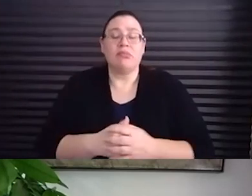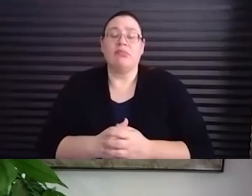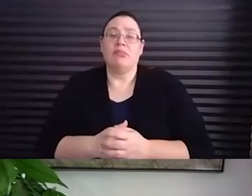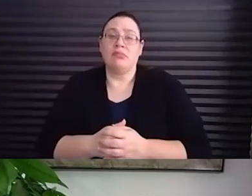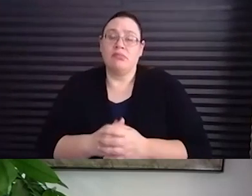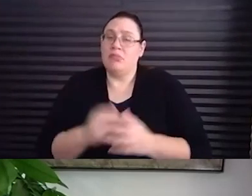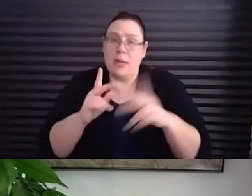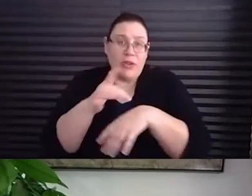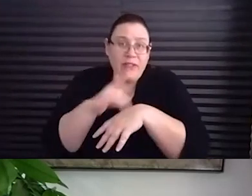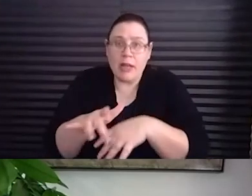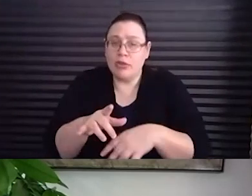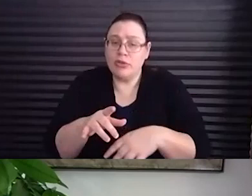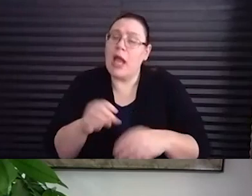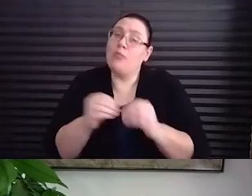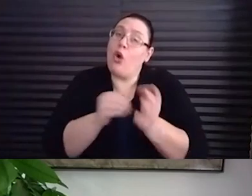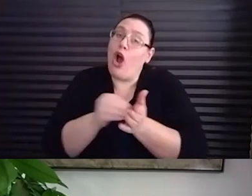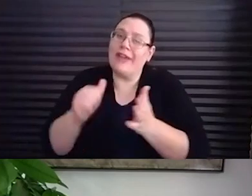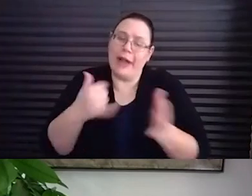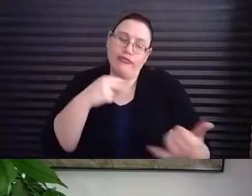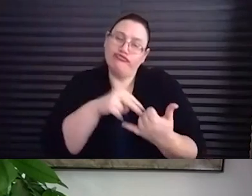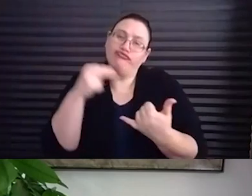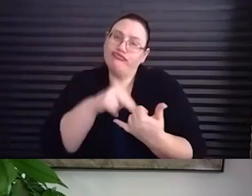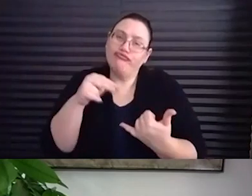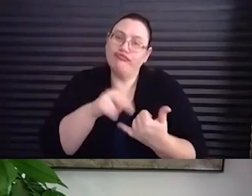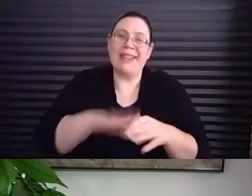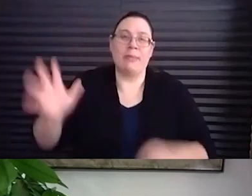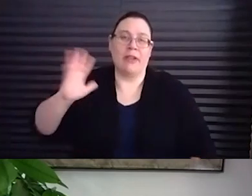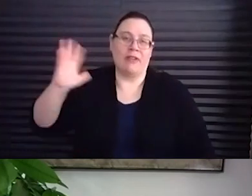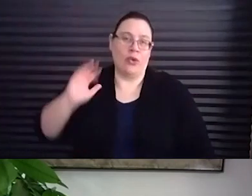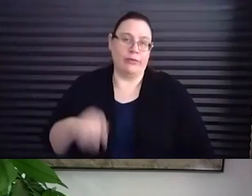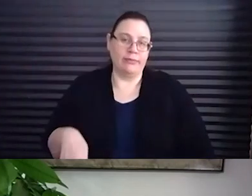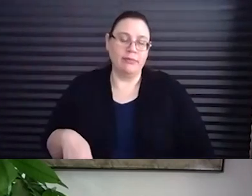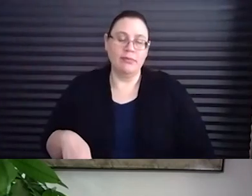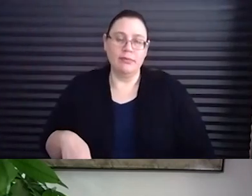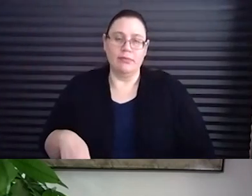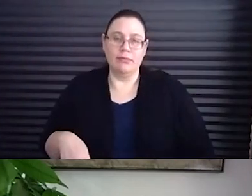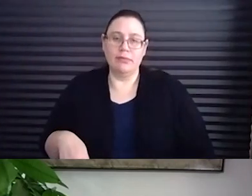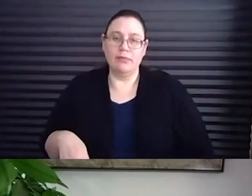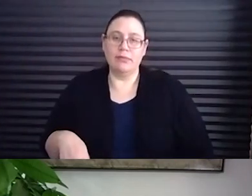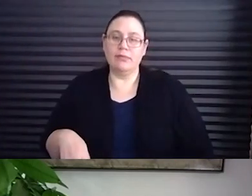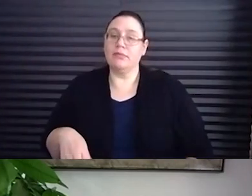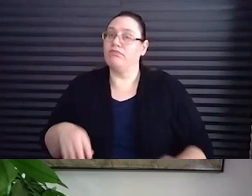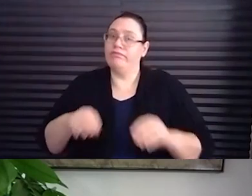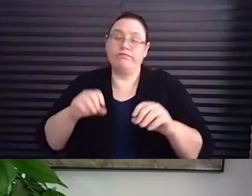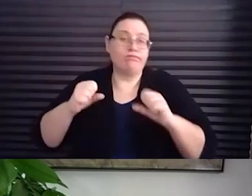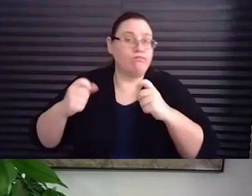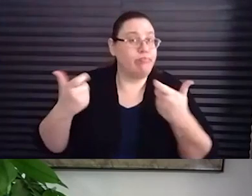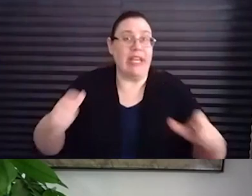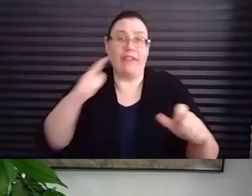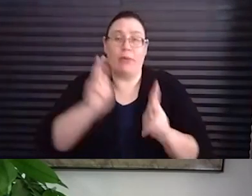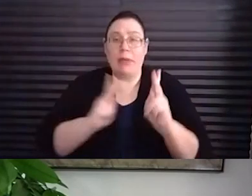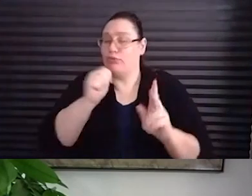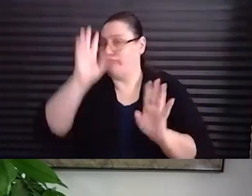available and they're checking their phones more often than they were before. It's a boom in entrepreneurship. You're seeing a